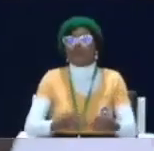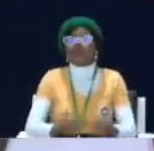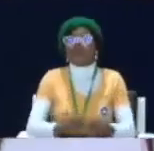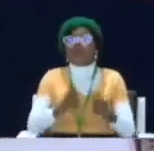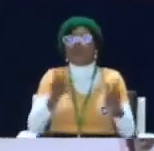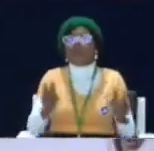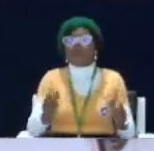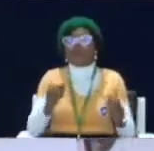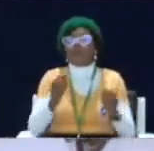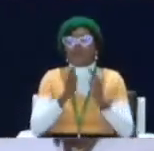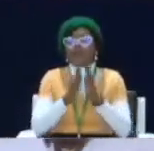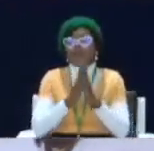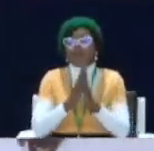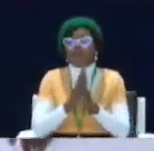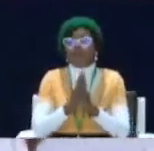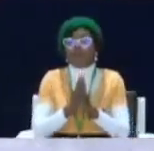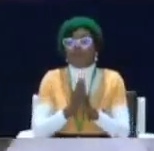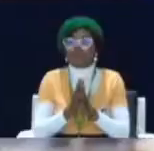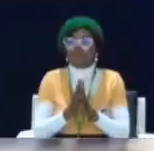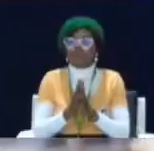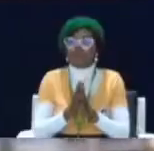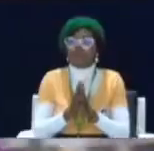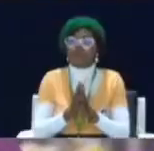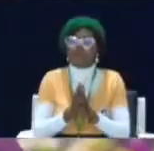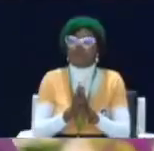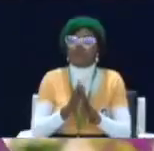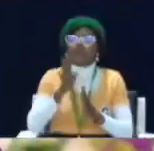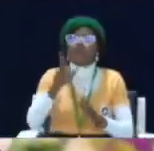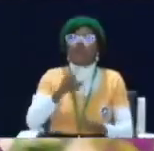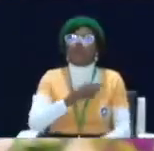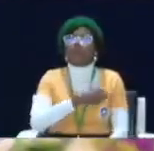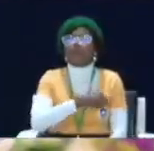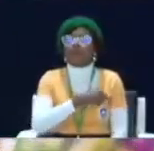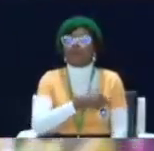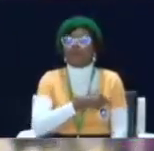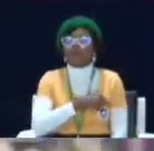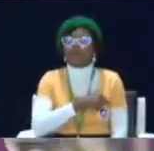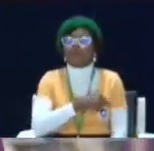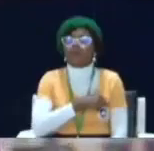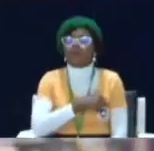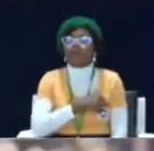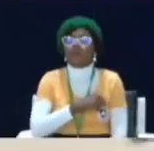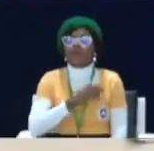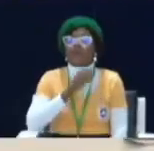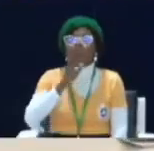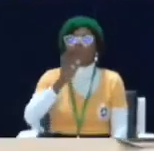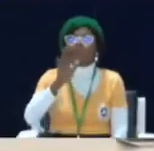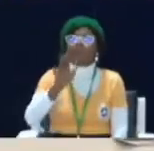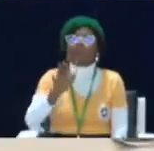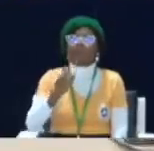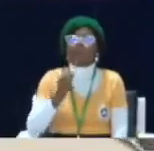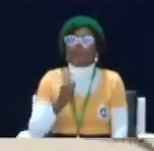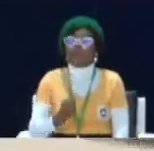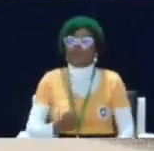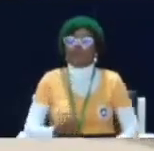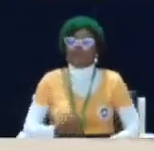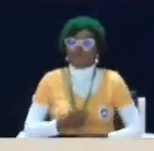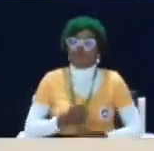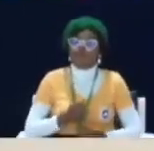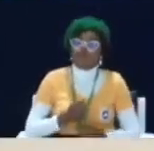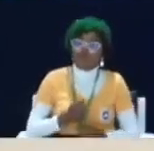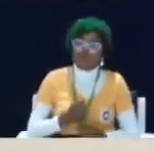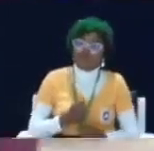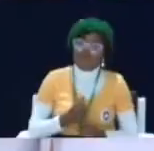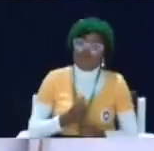your patience. Enlarge your quality. Enlarge your resilience. Enlarge